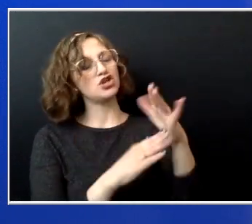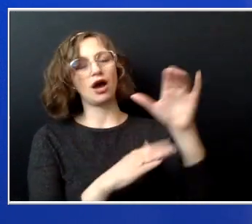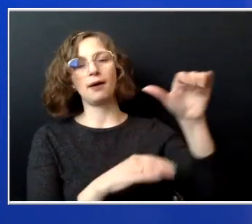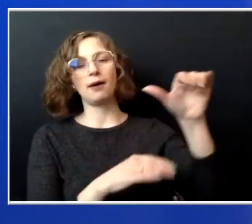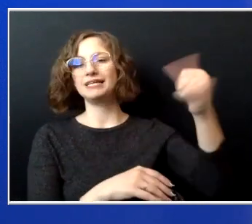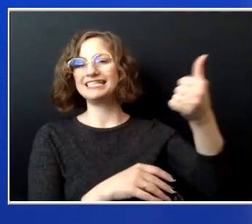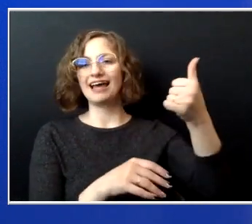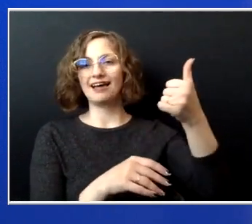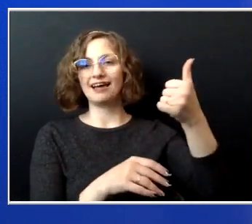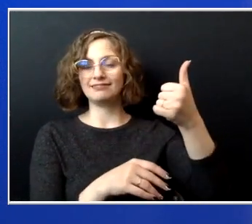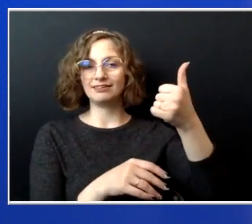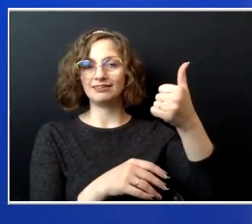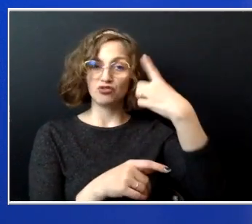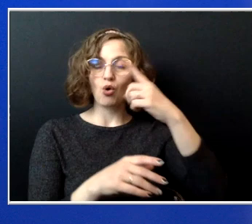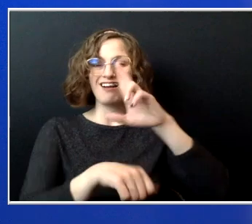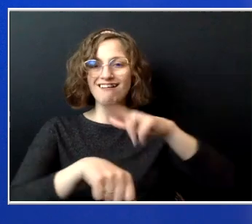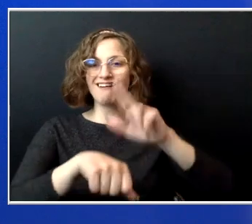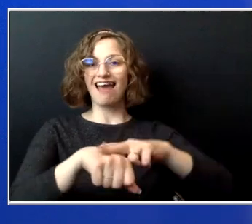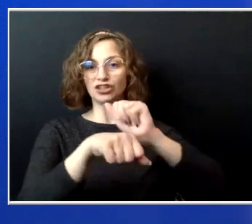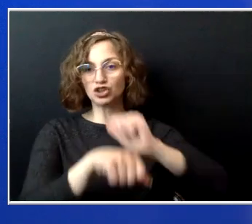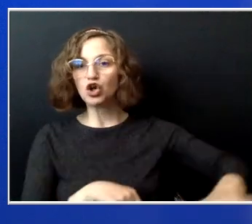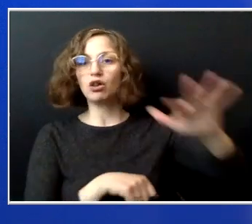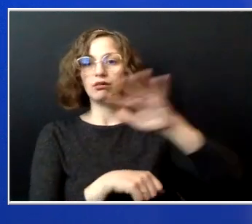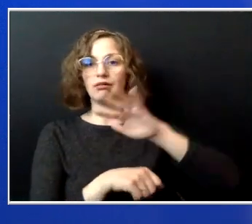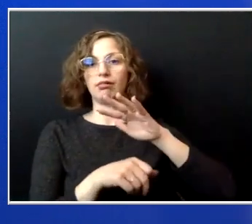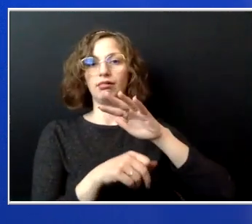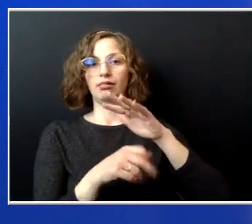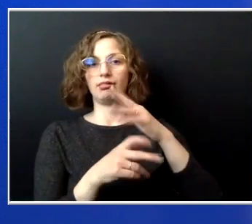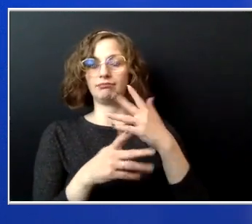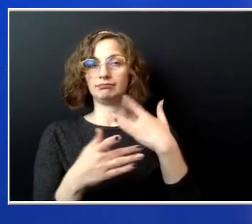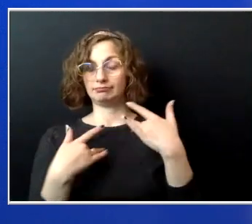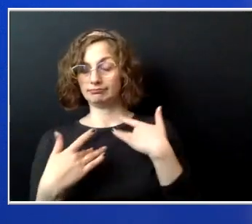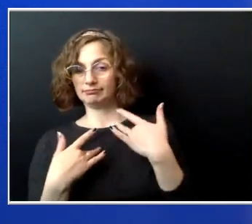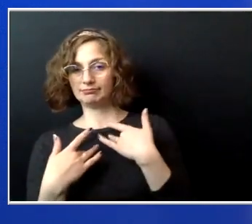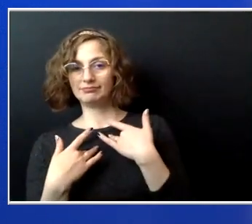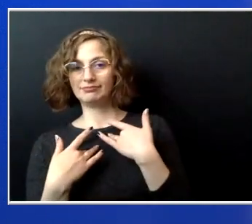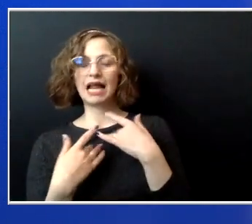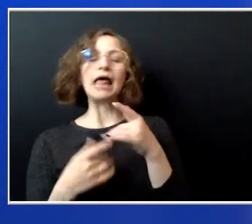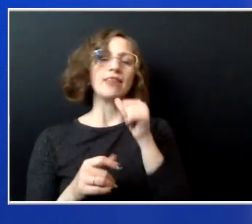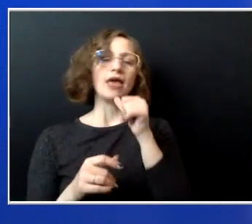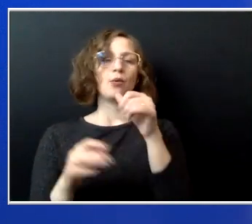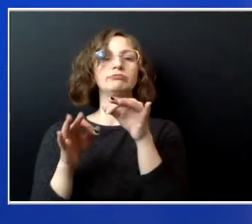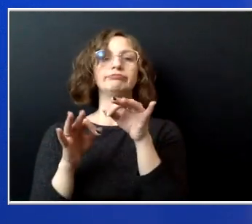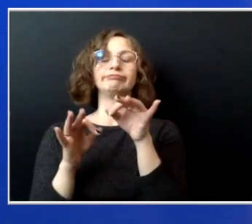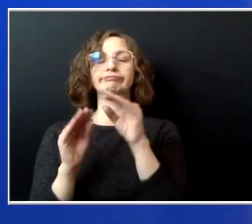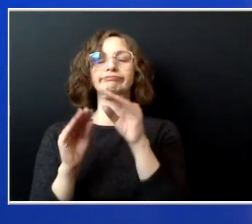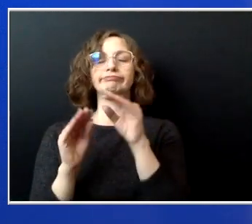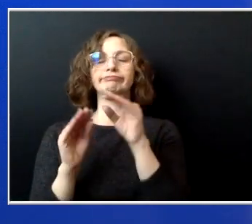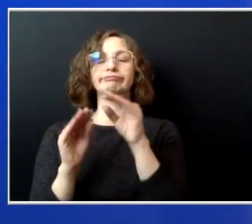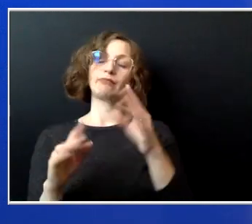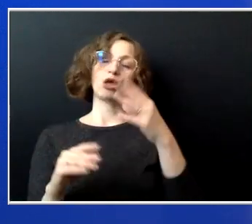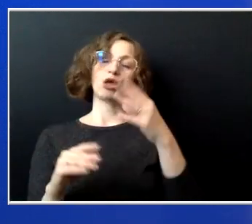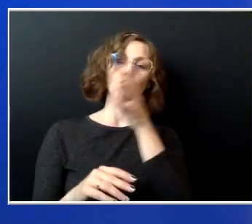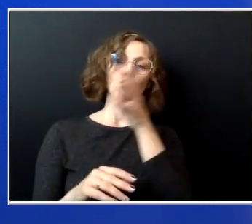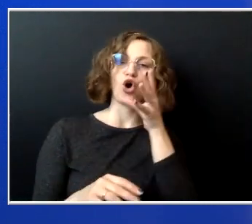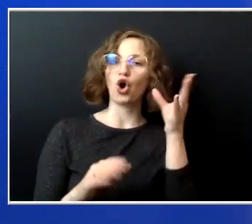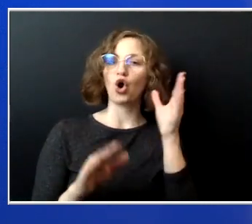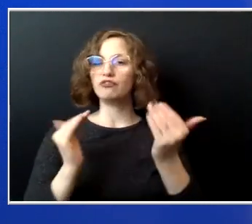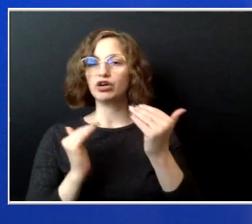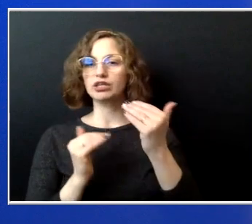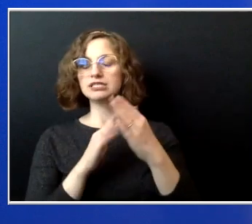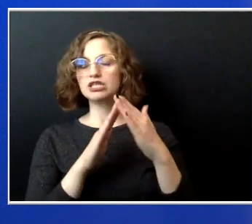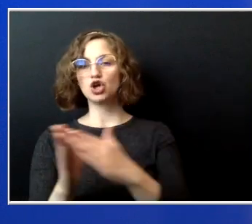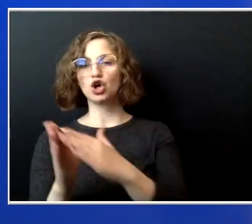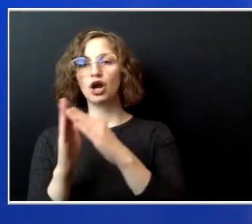they didn't define rural access, but certainly we heard today, we heard rural access, we heard urban access. Access as an issue, and we're gonna have to